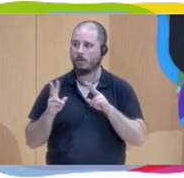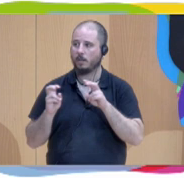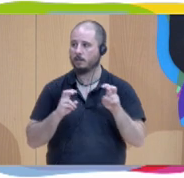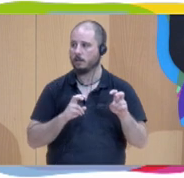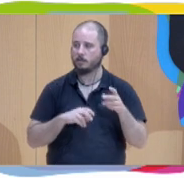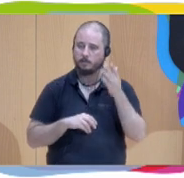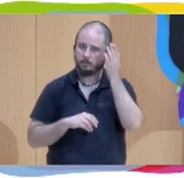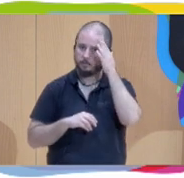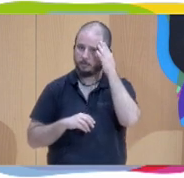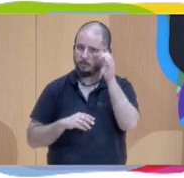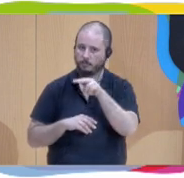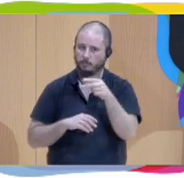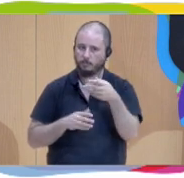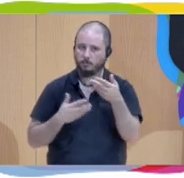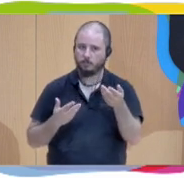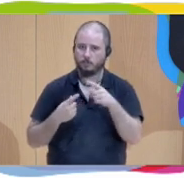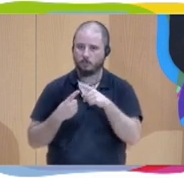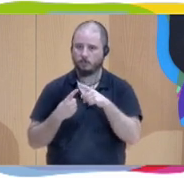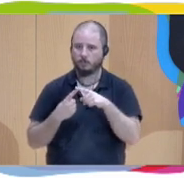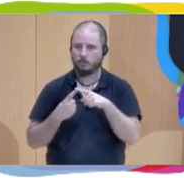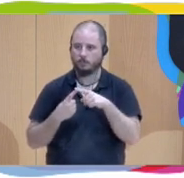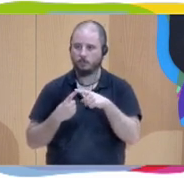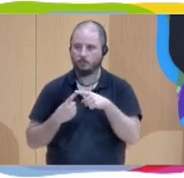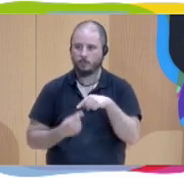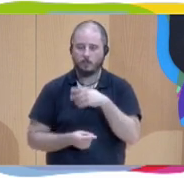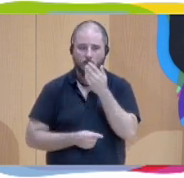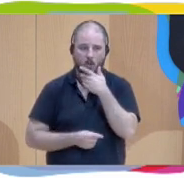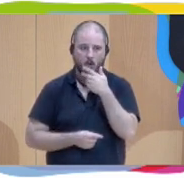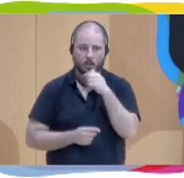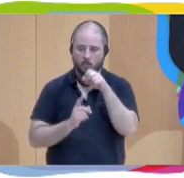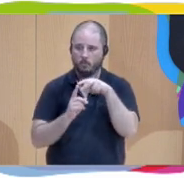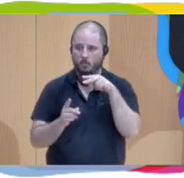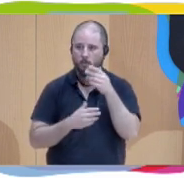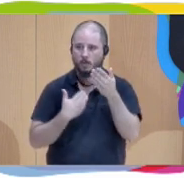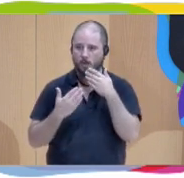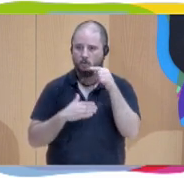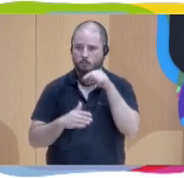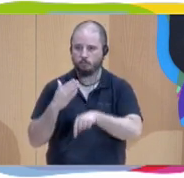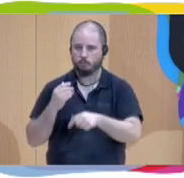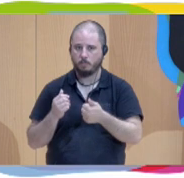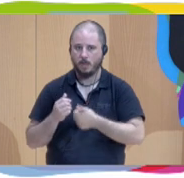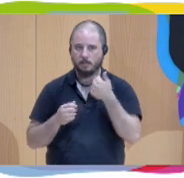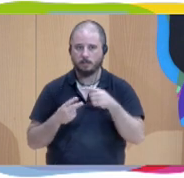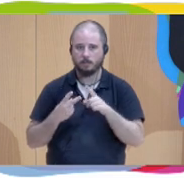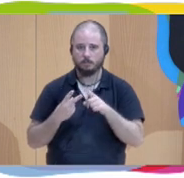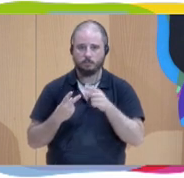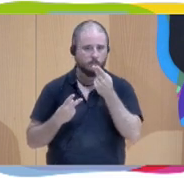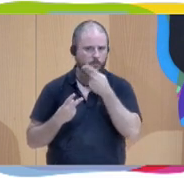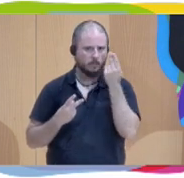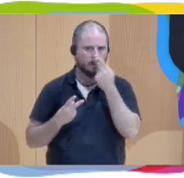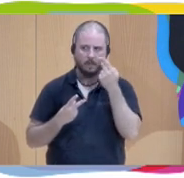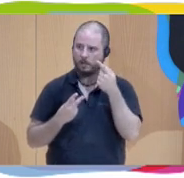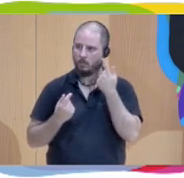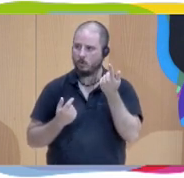was deepening the knowledge about dialogical approach. The second one was an interest in sharing knowledge about the